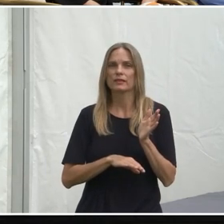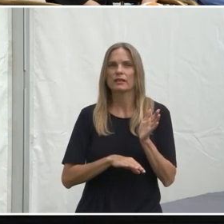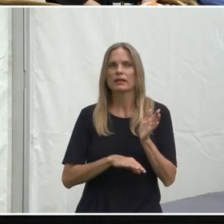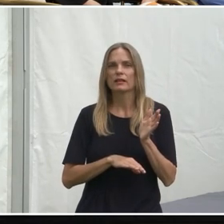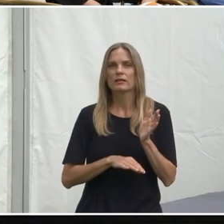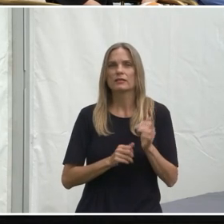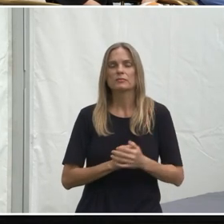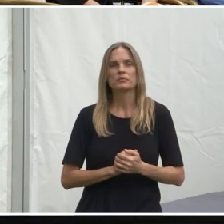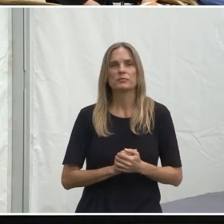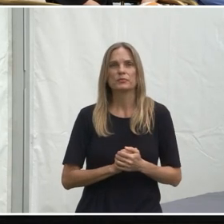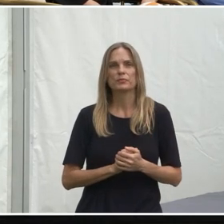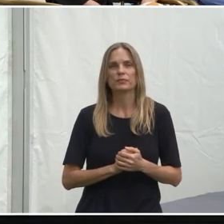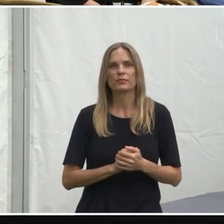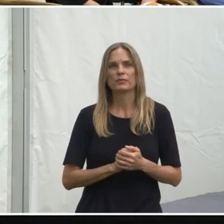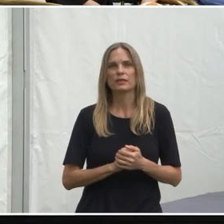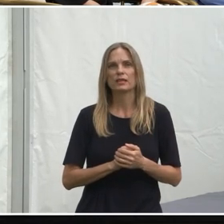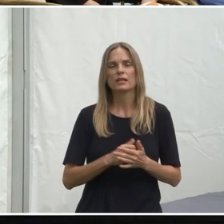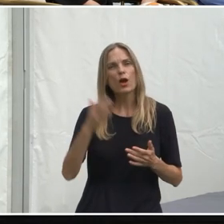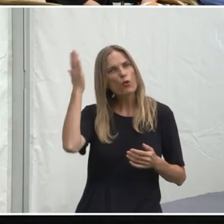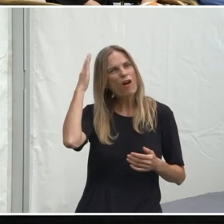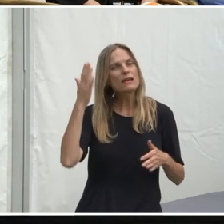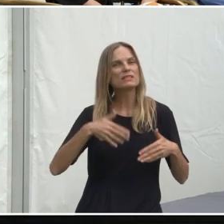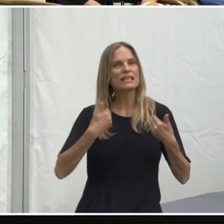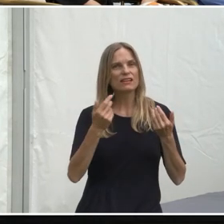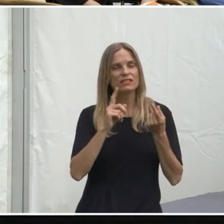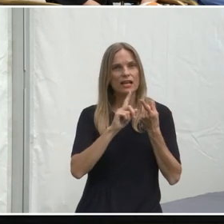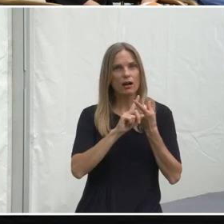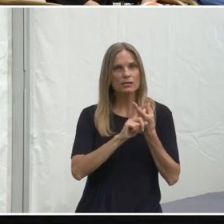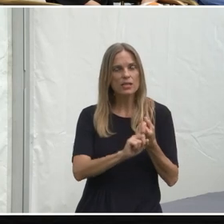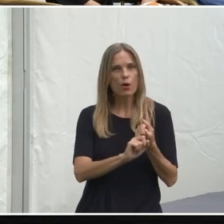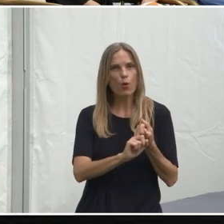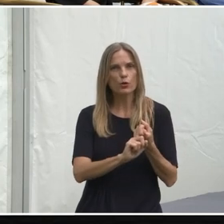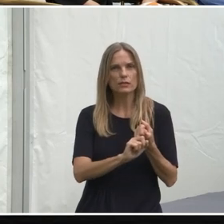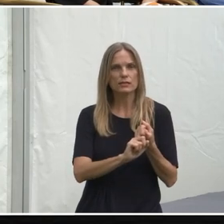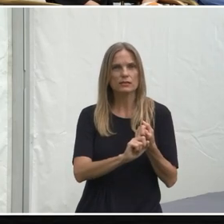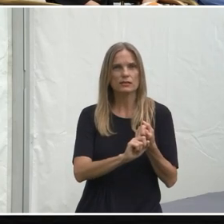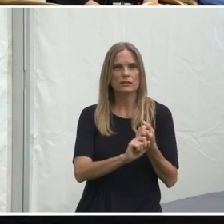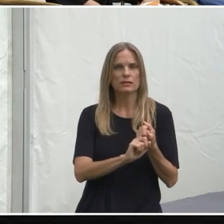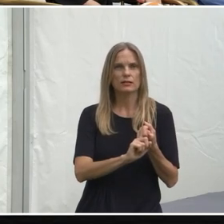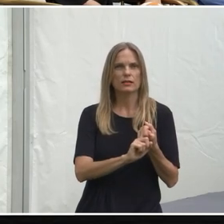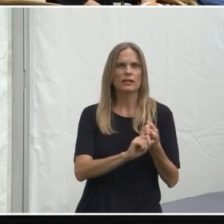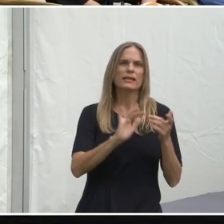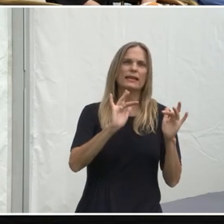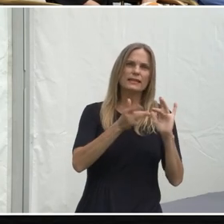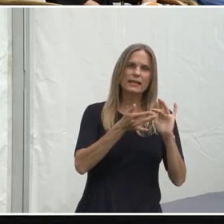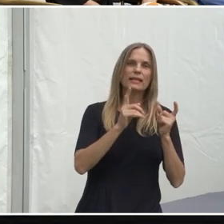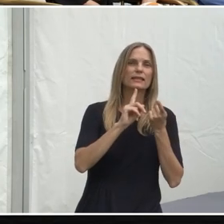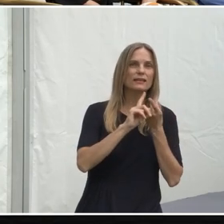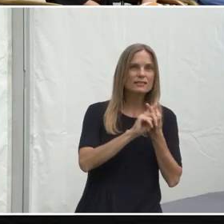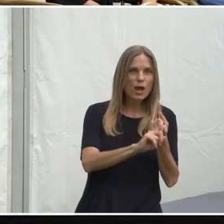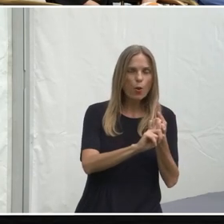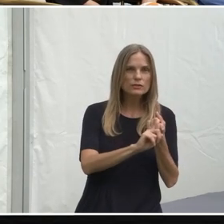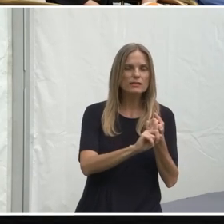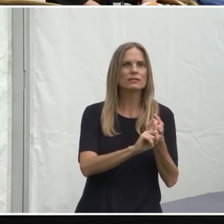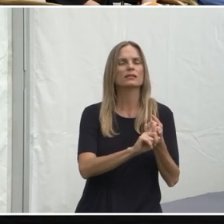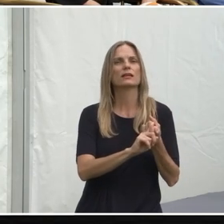for between mental health issues and web use, digital use, online use, it's the mental